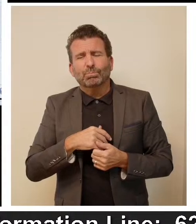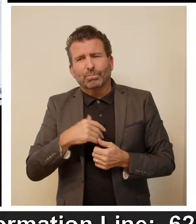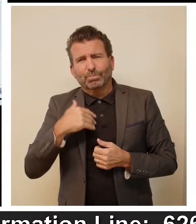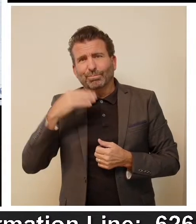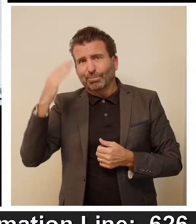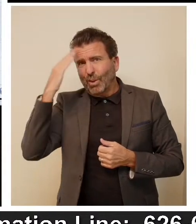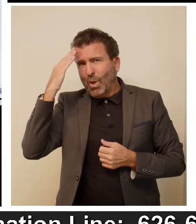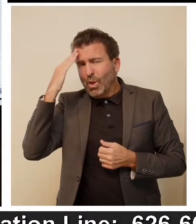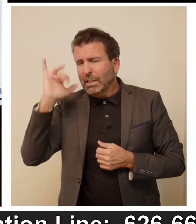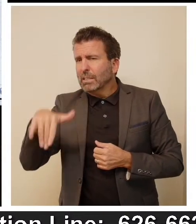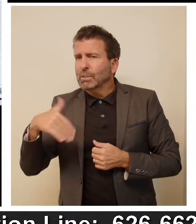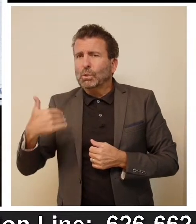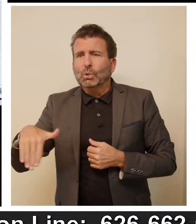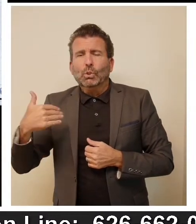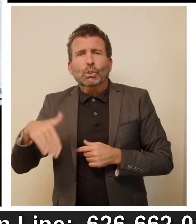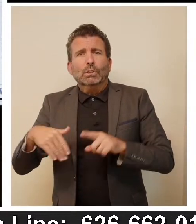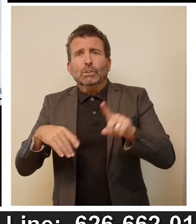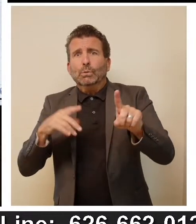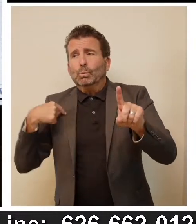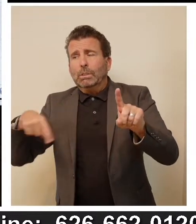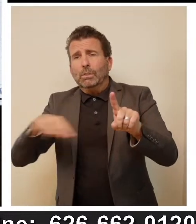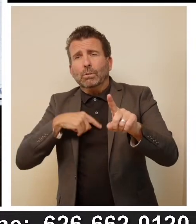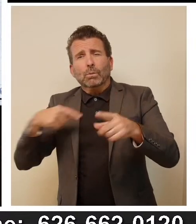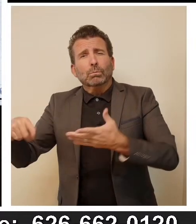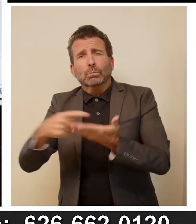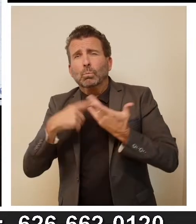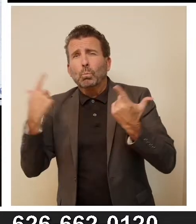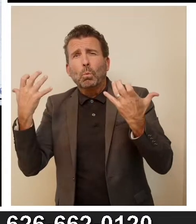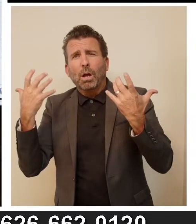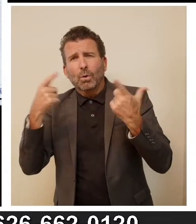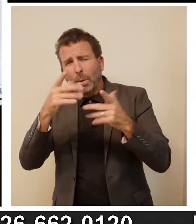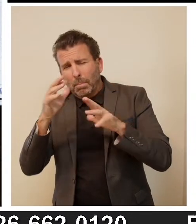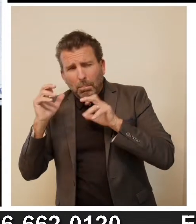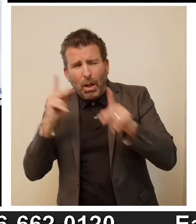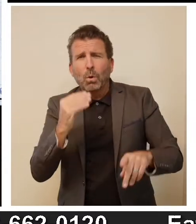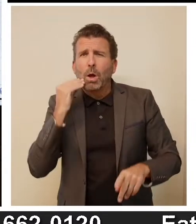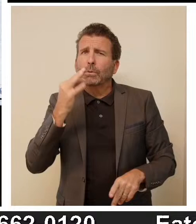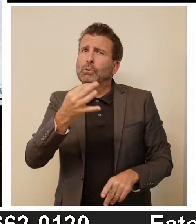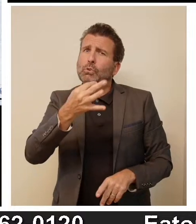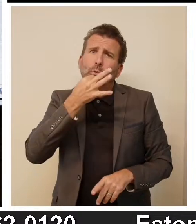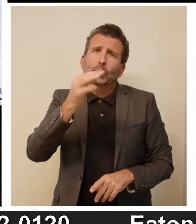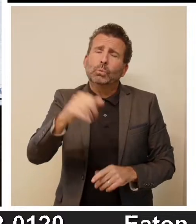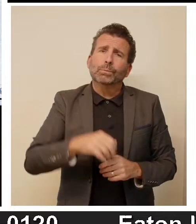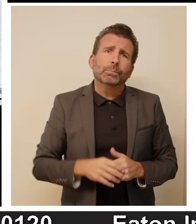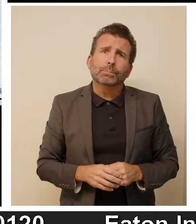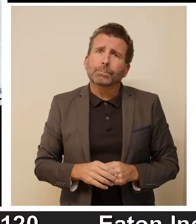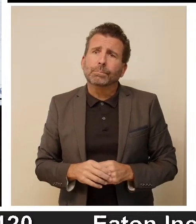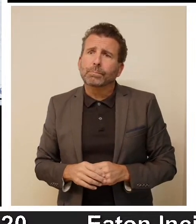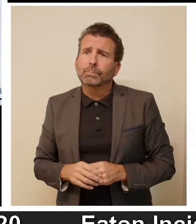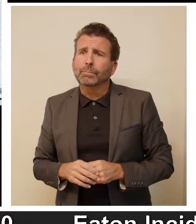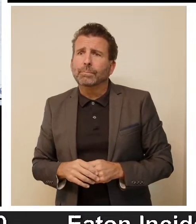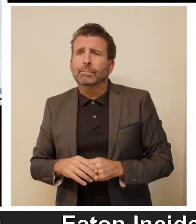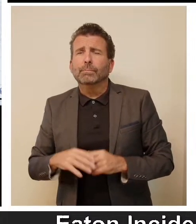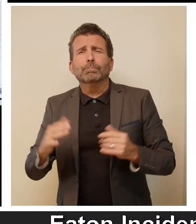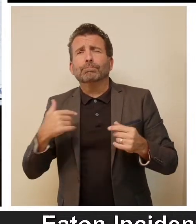days. The next goal will be support and collaboration for the next step in the communities affected by this tragic